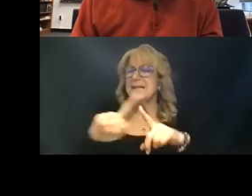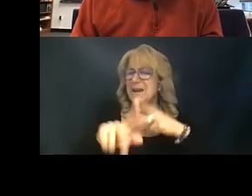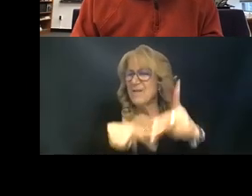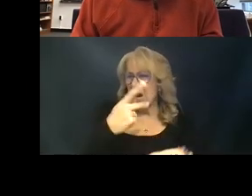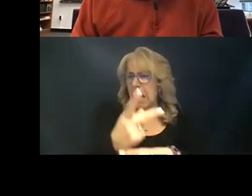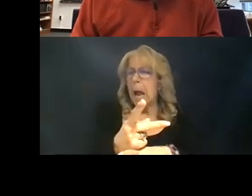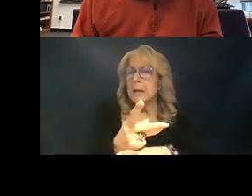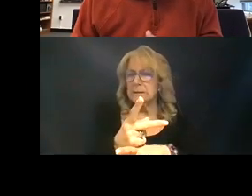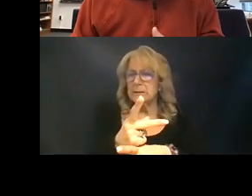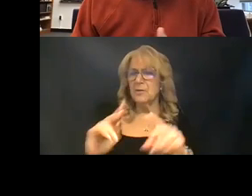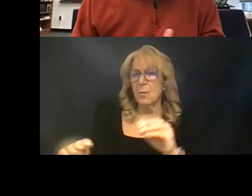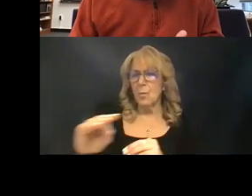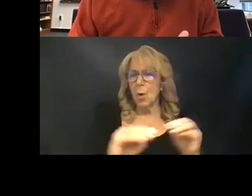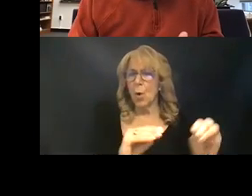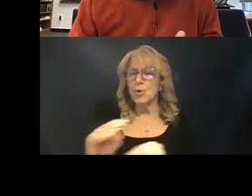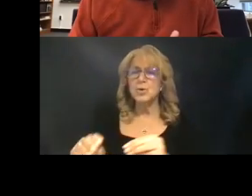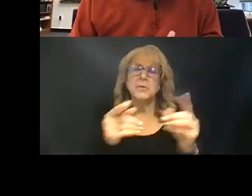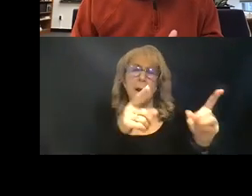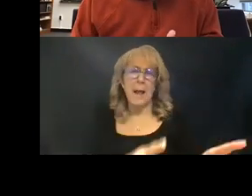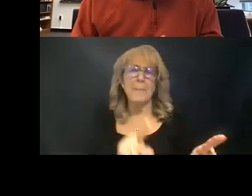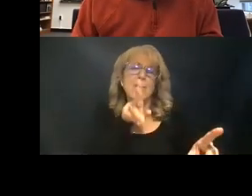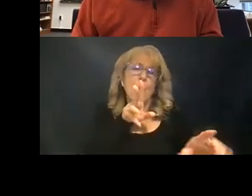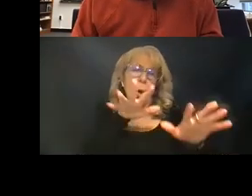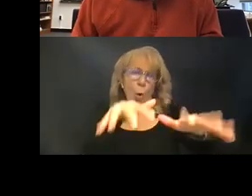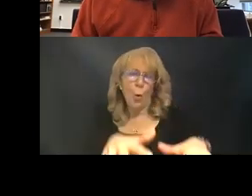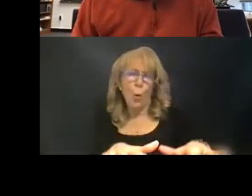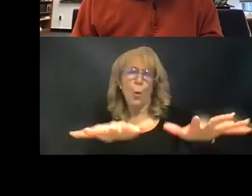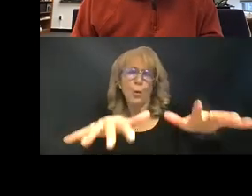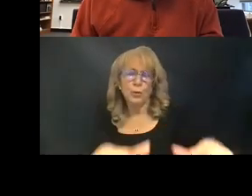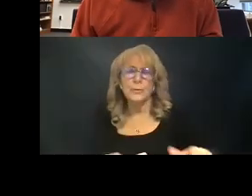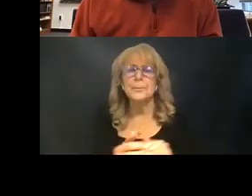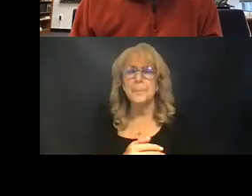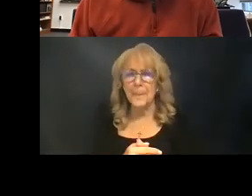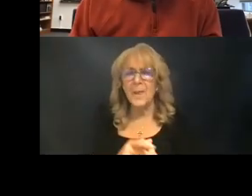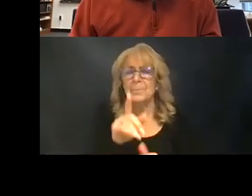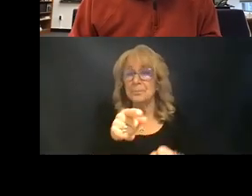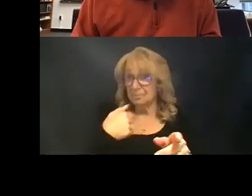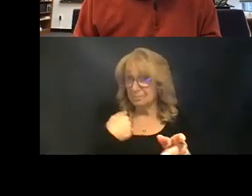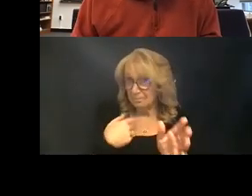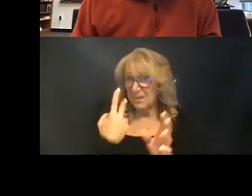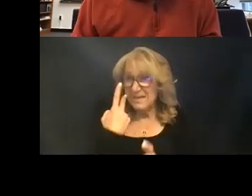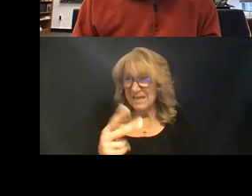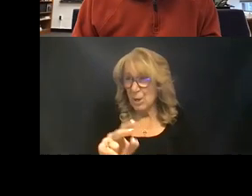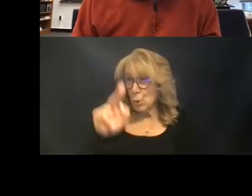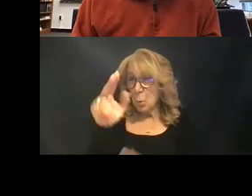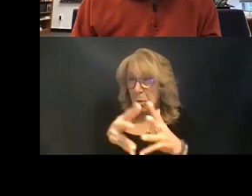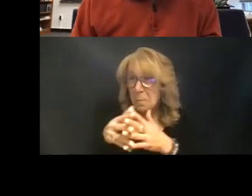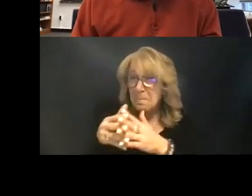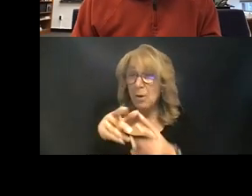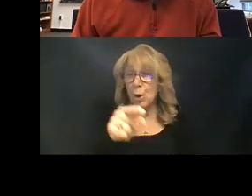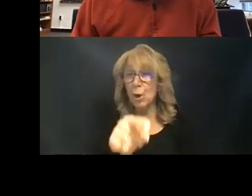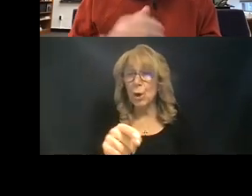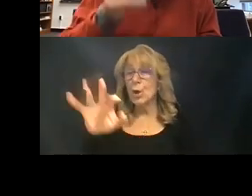the world. Showing up on this video is North America. You can see the